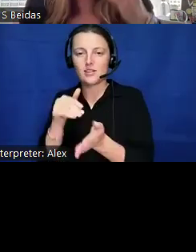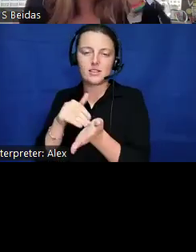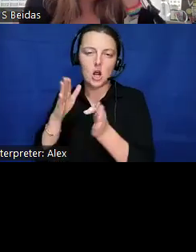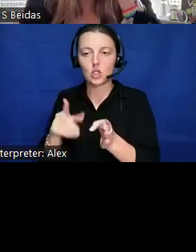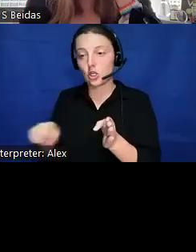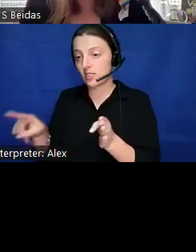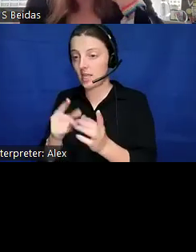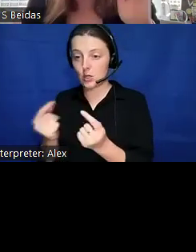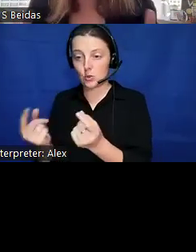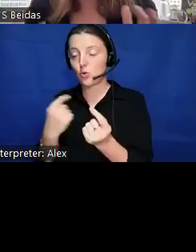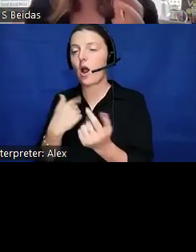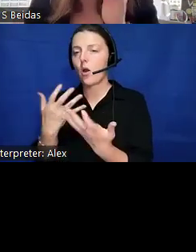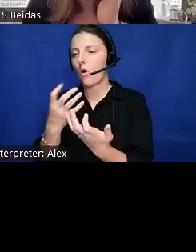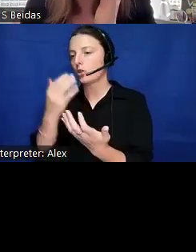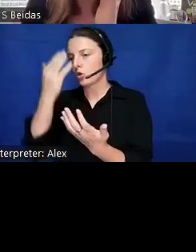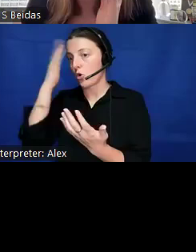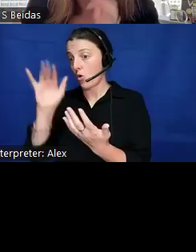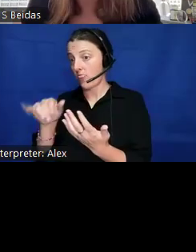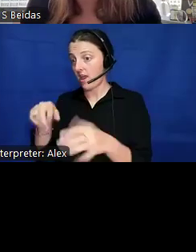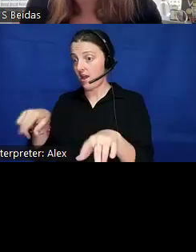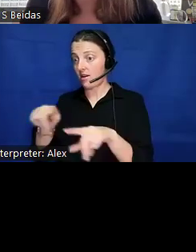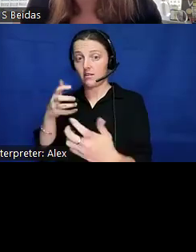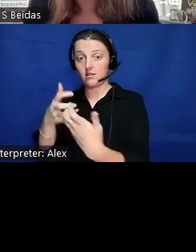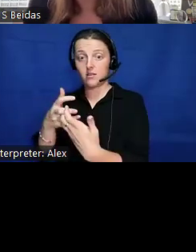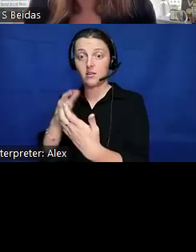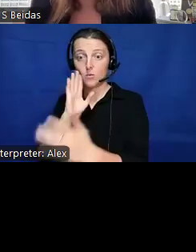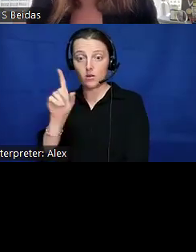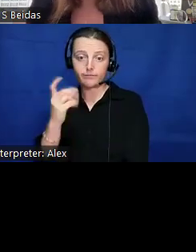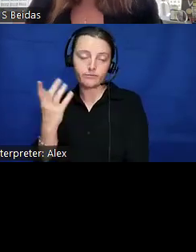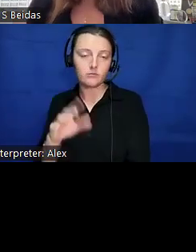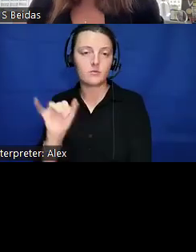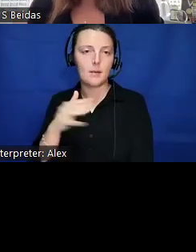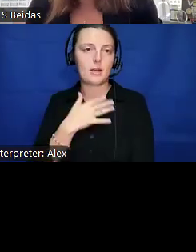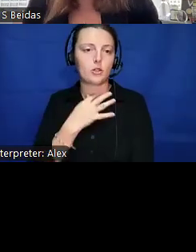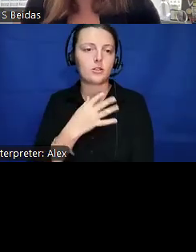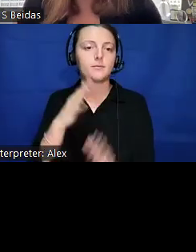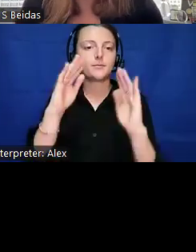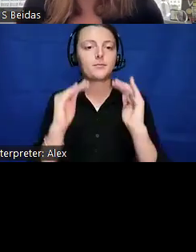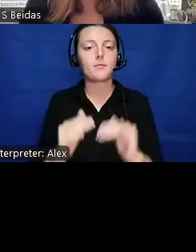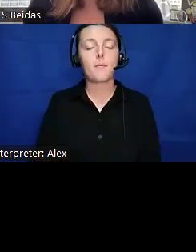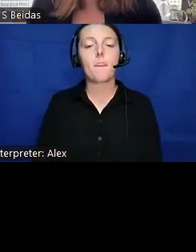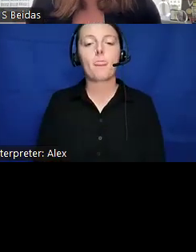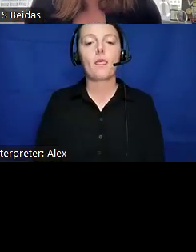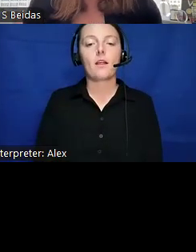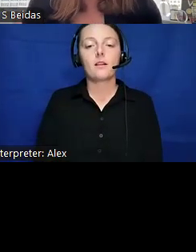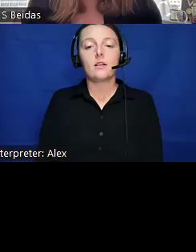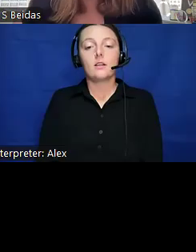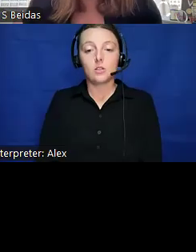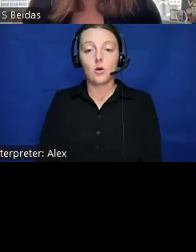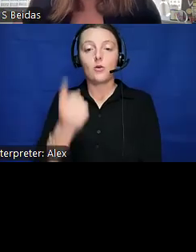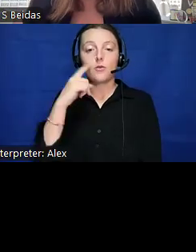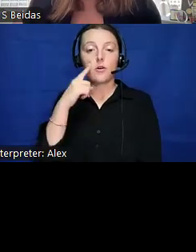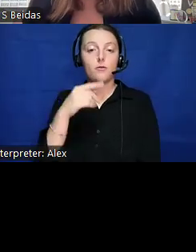There has been an increasing interest in these hybrid effectiveness implementation studies that I mentioned. And I would argue that whenever you